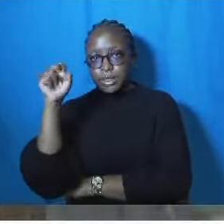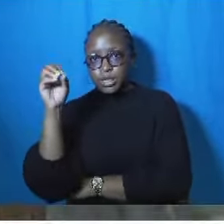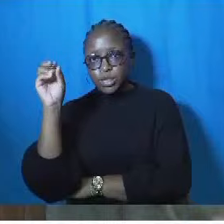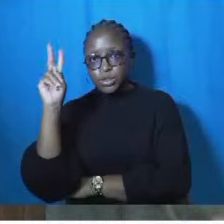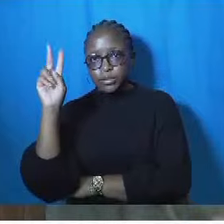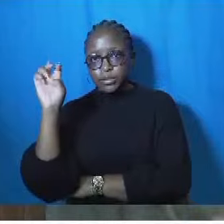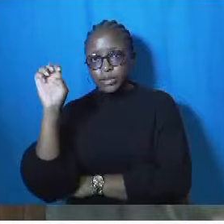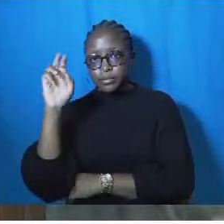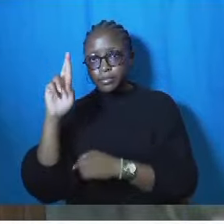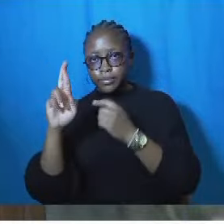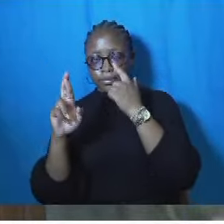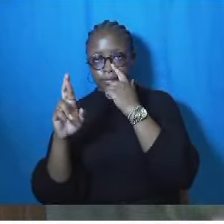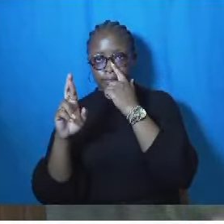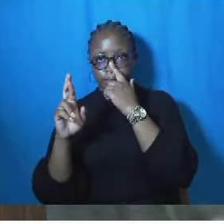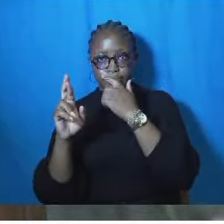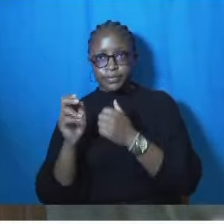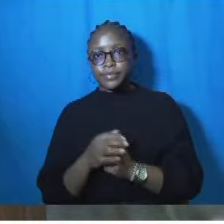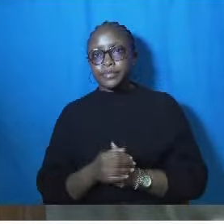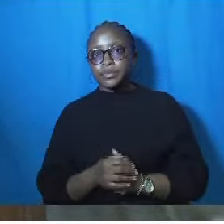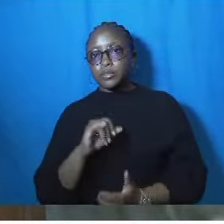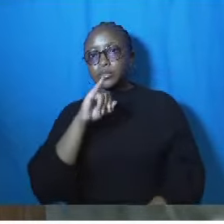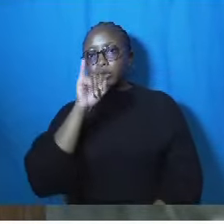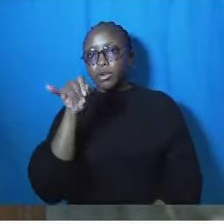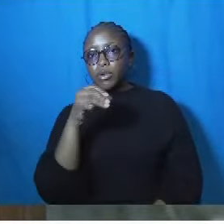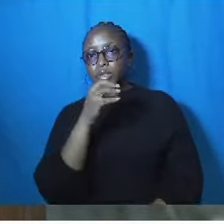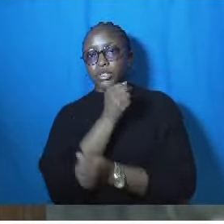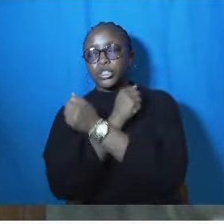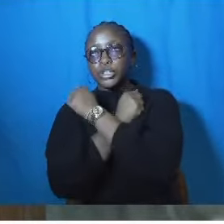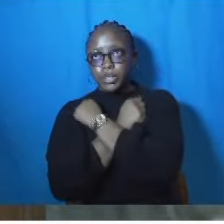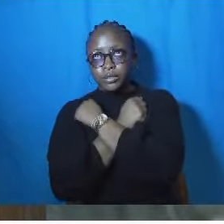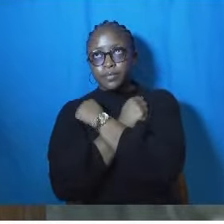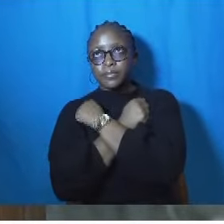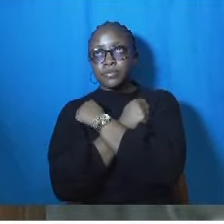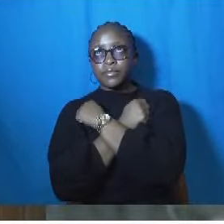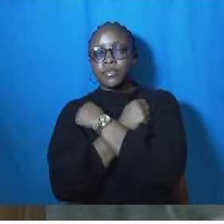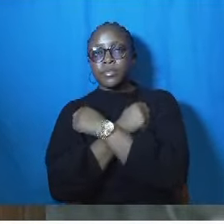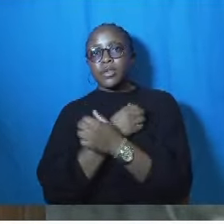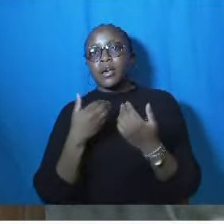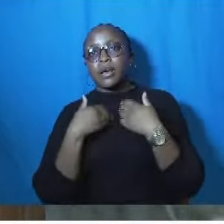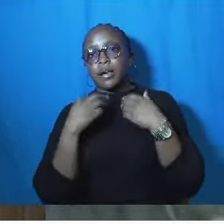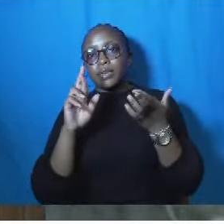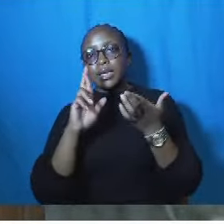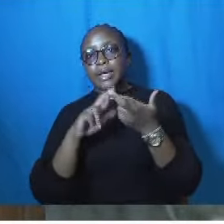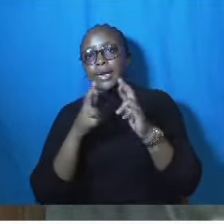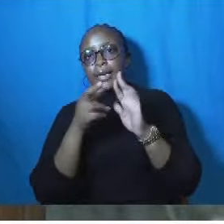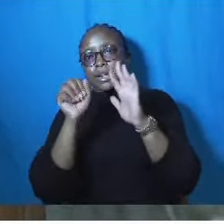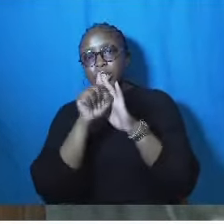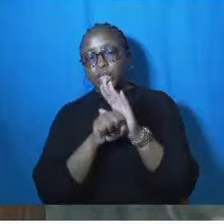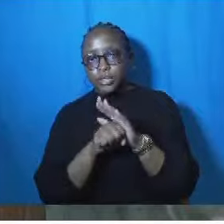John unveils an intimacy between the Father and the Son that we cannot begin to fathom.